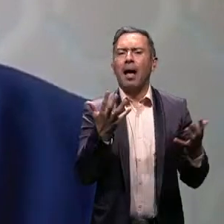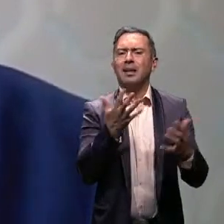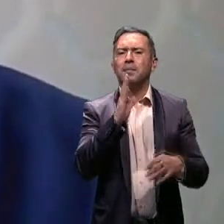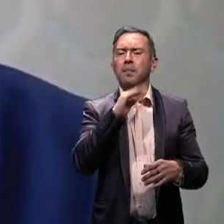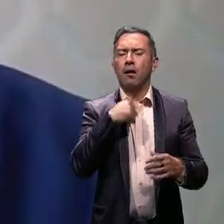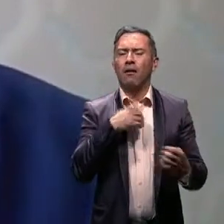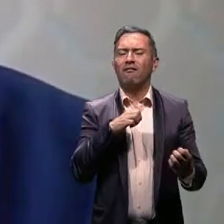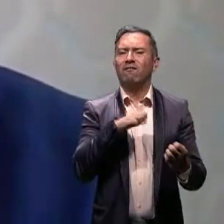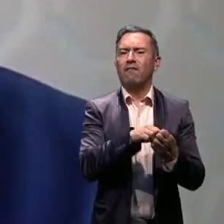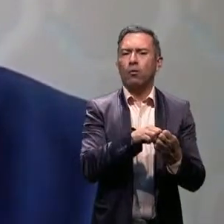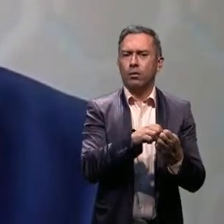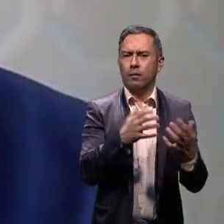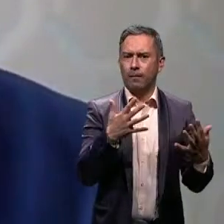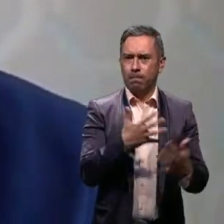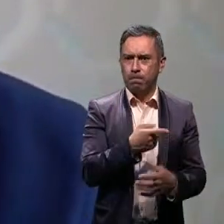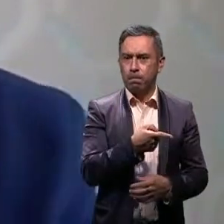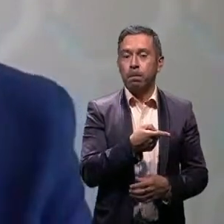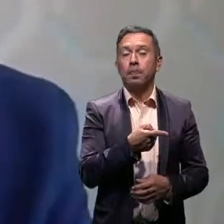the fraud